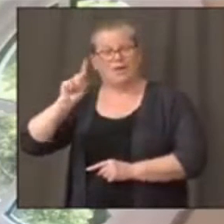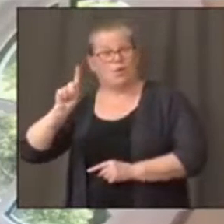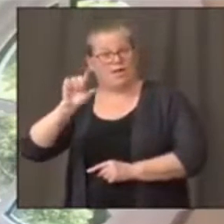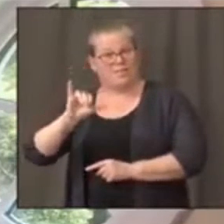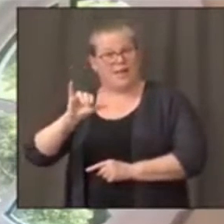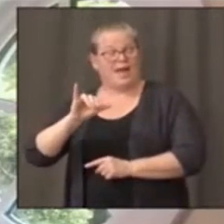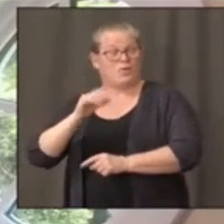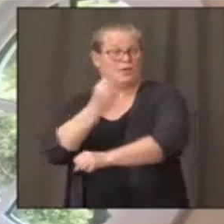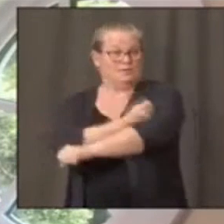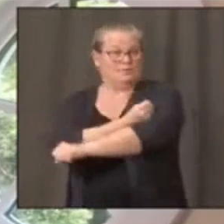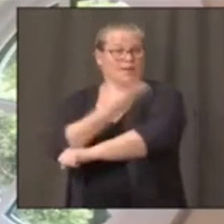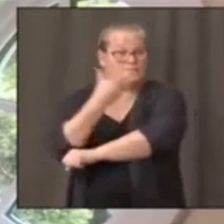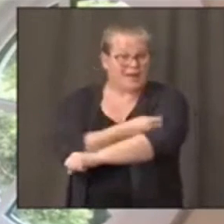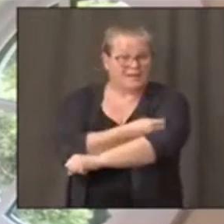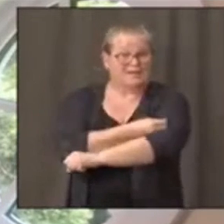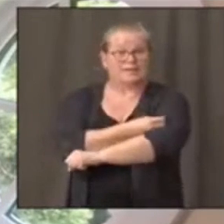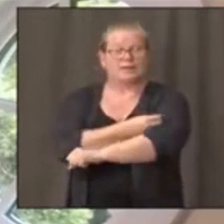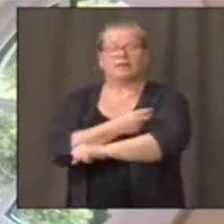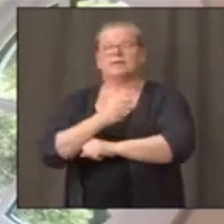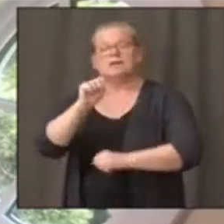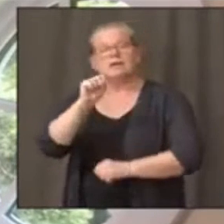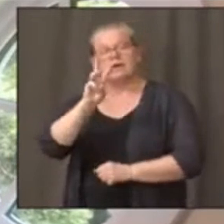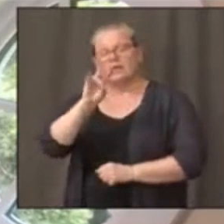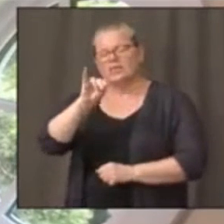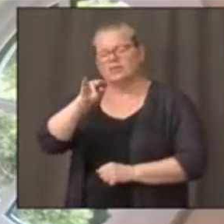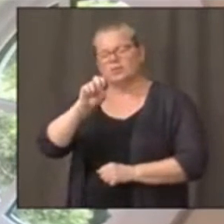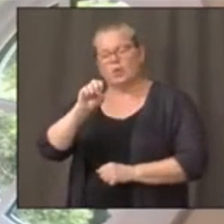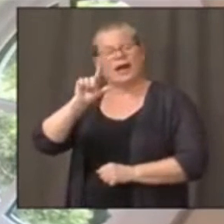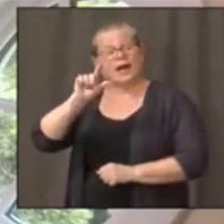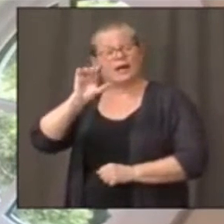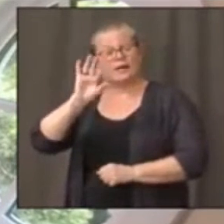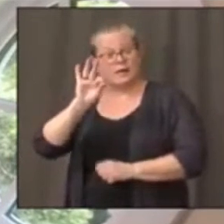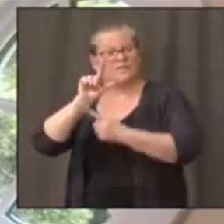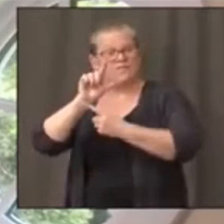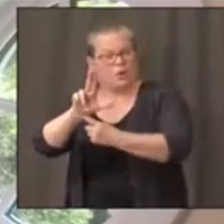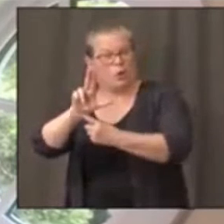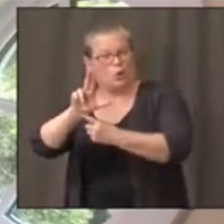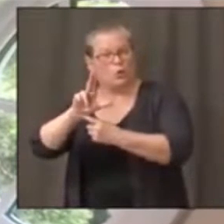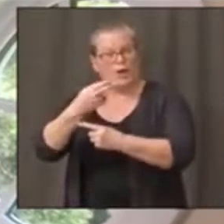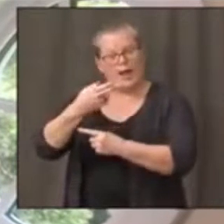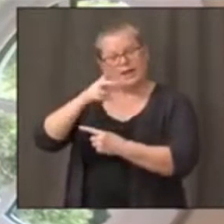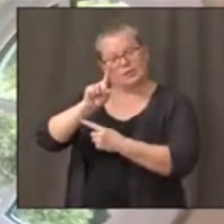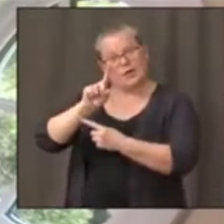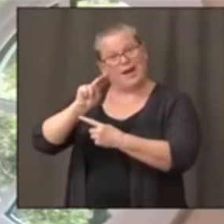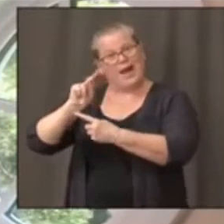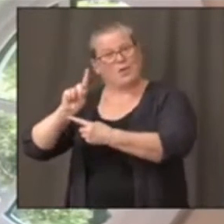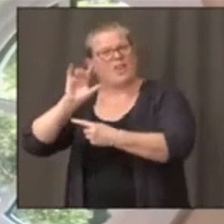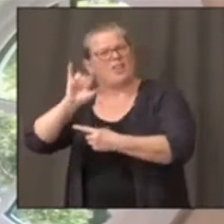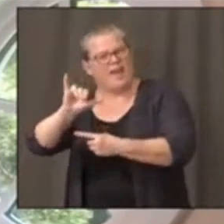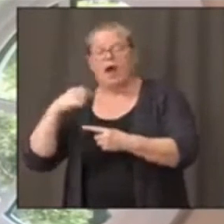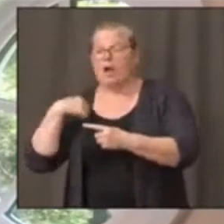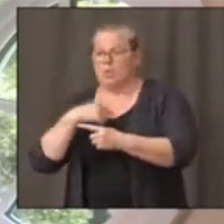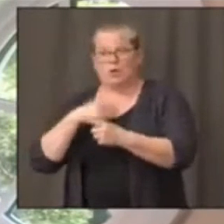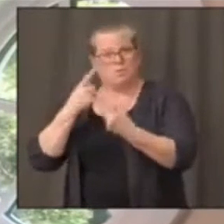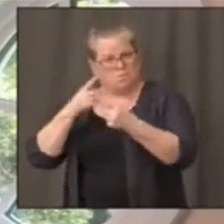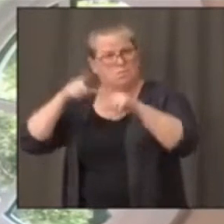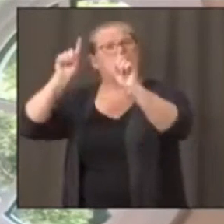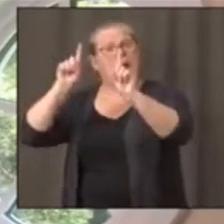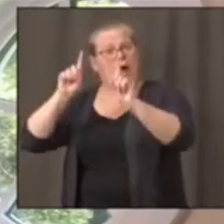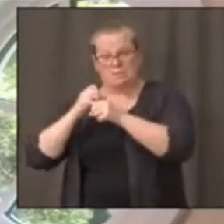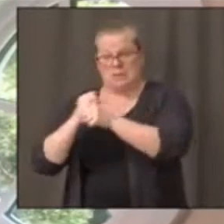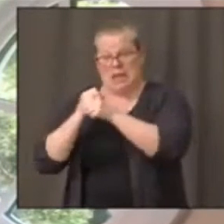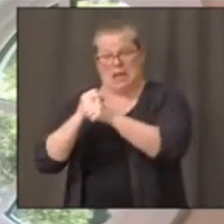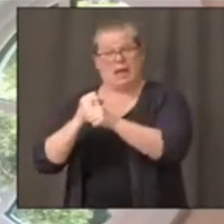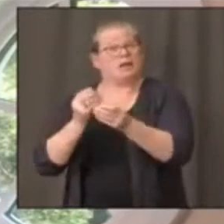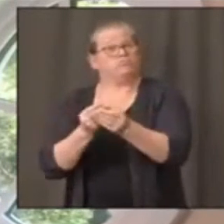monovalent vaccine for H1N1 swine flu. And we were able to both manufacture and distribute that flu vaccine. So we had the capacity